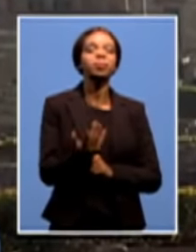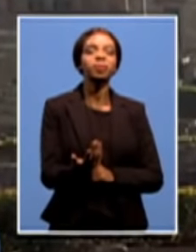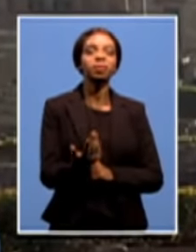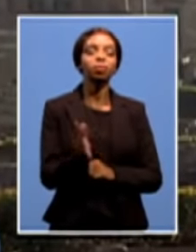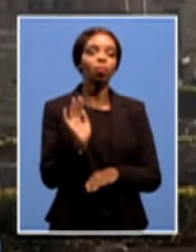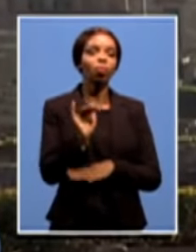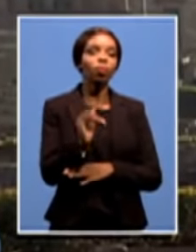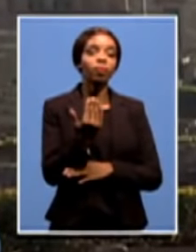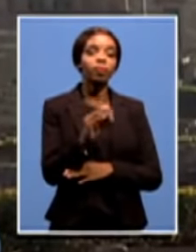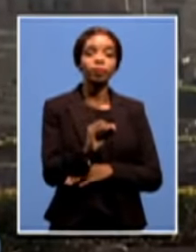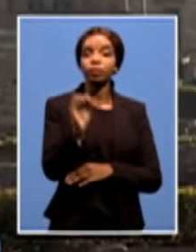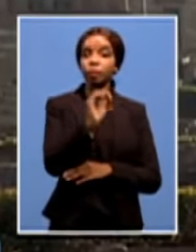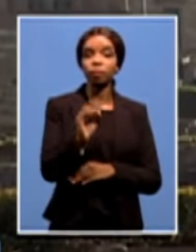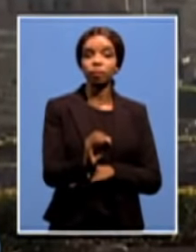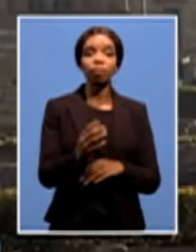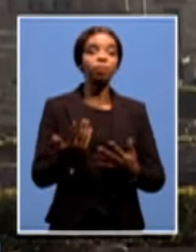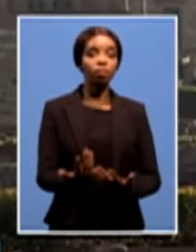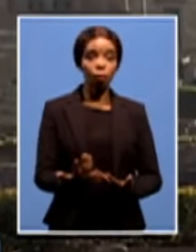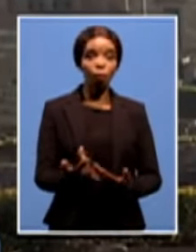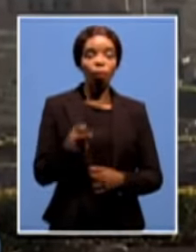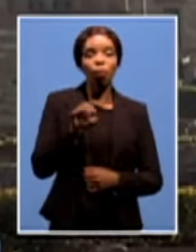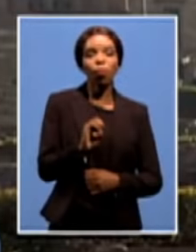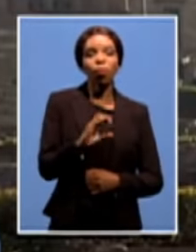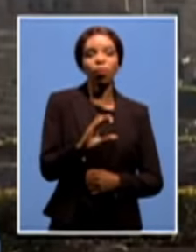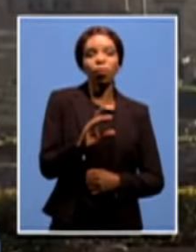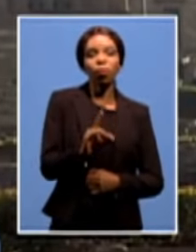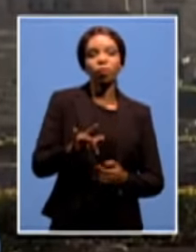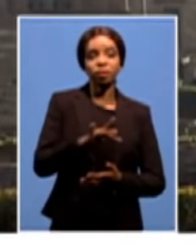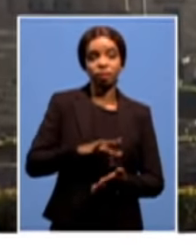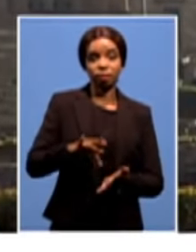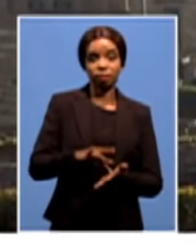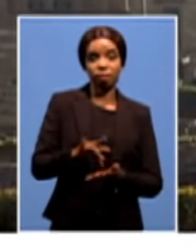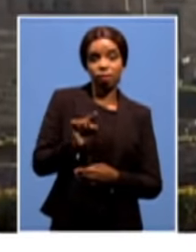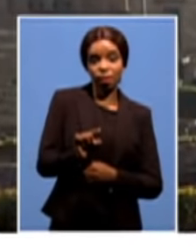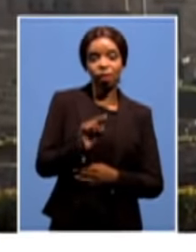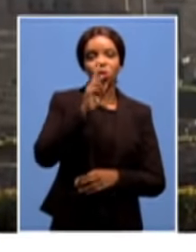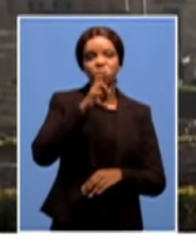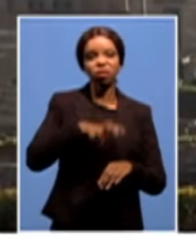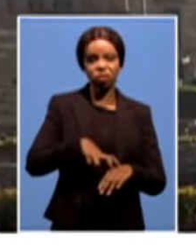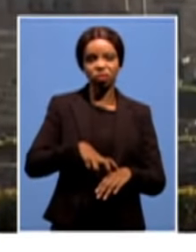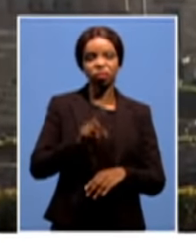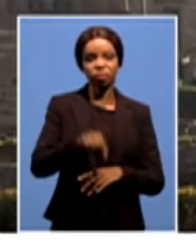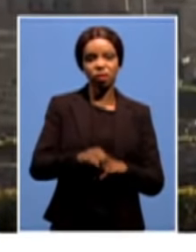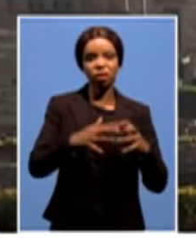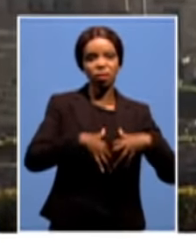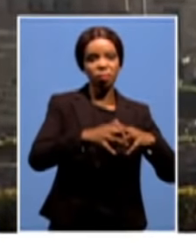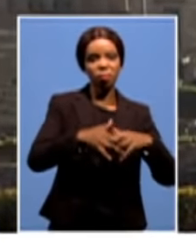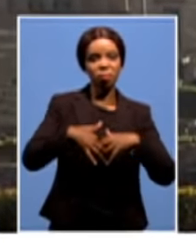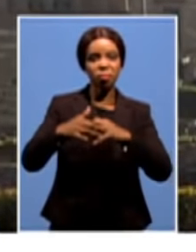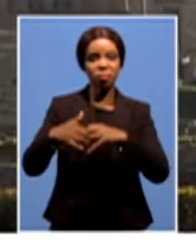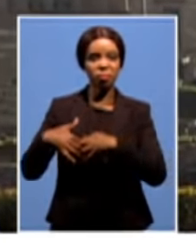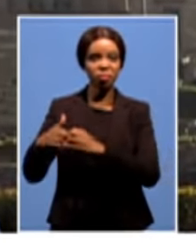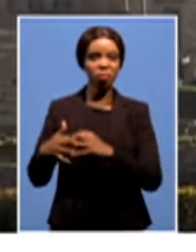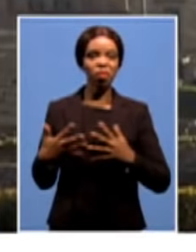50% of ECD centers are really needed to close the gap,